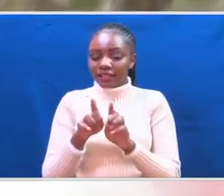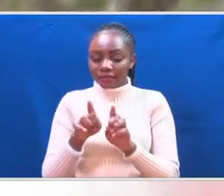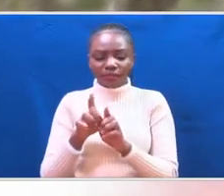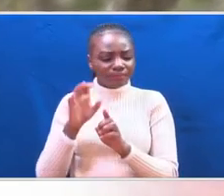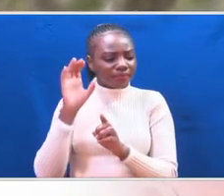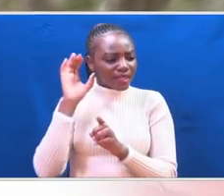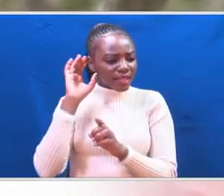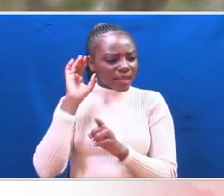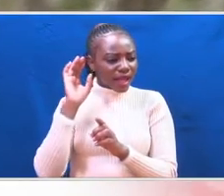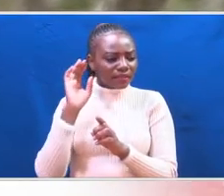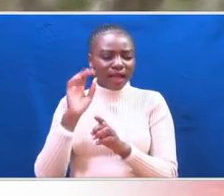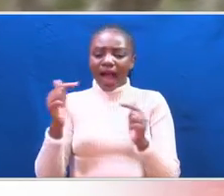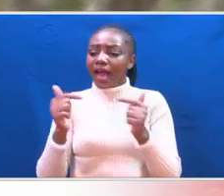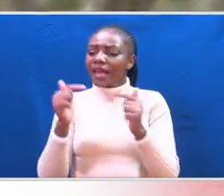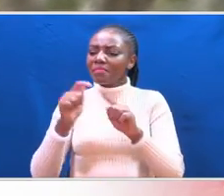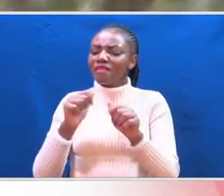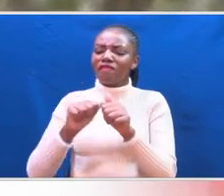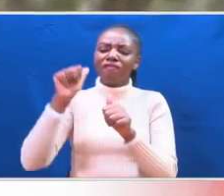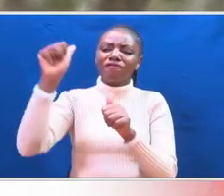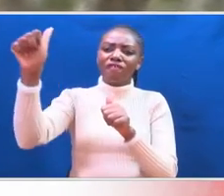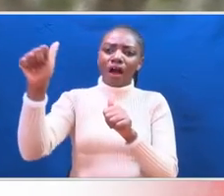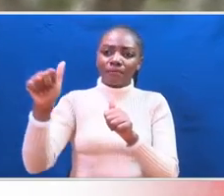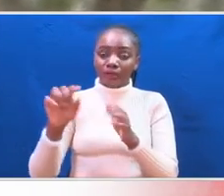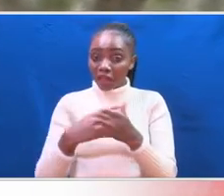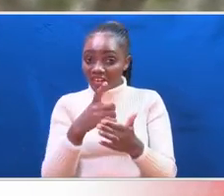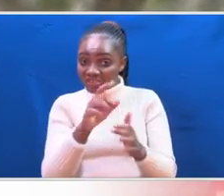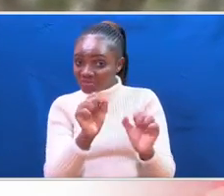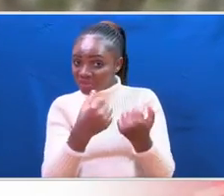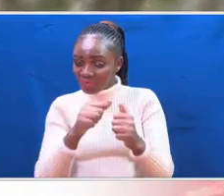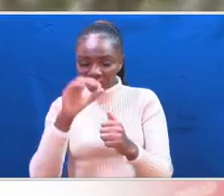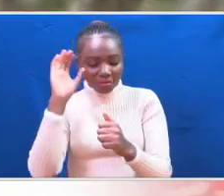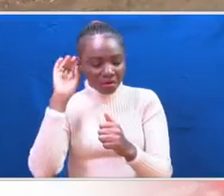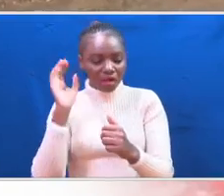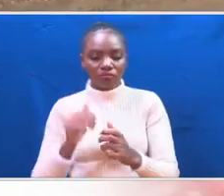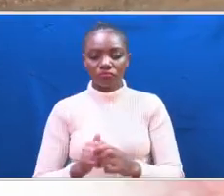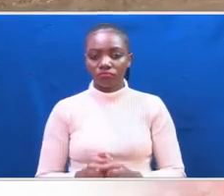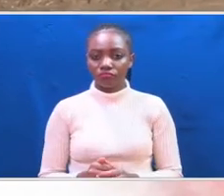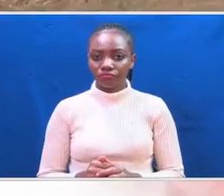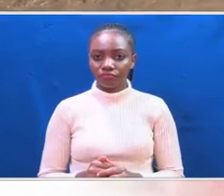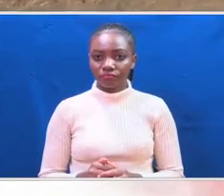sikia adui kwa umbali, ya kwamba waya uwezi kusikia hile umbali, na heza sikia hile adui.